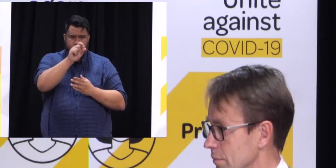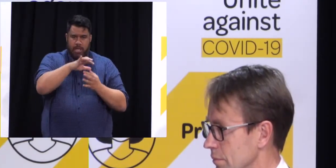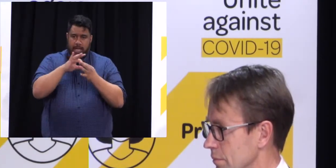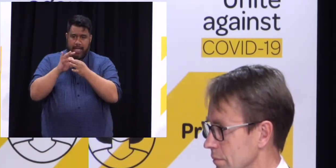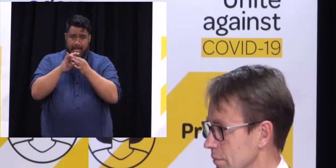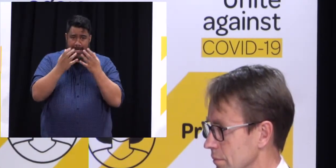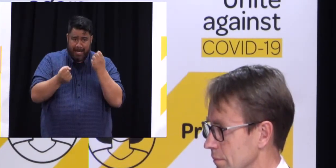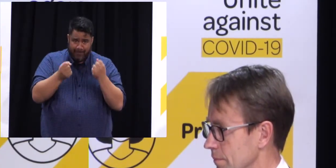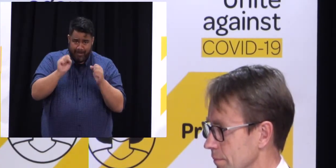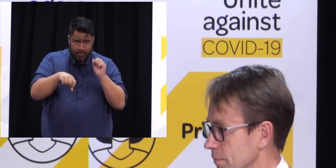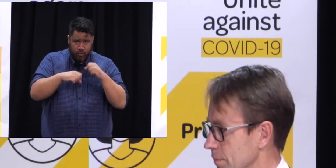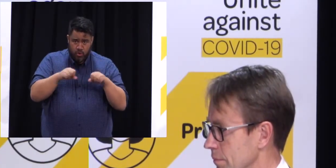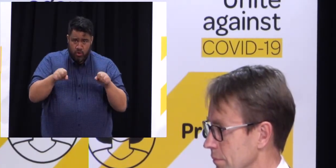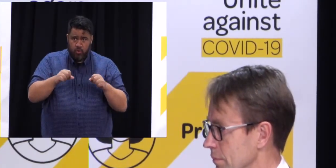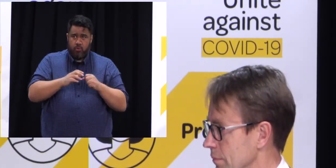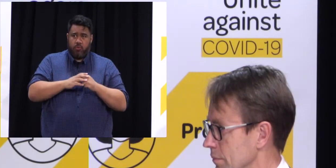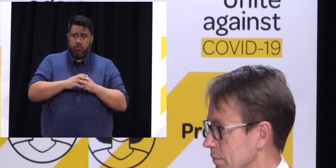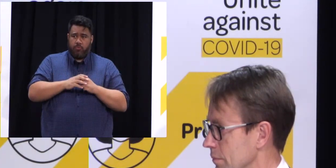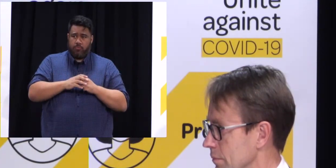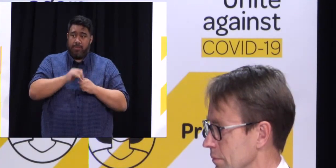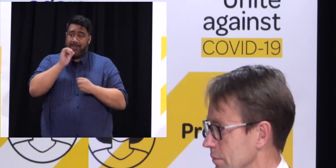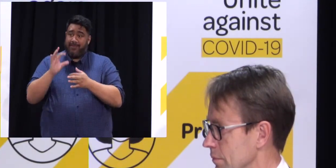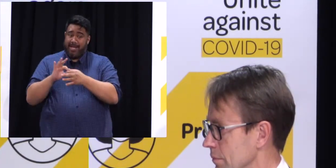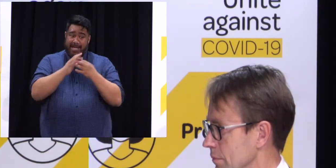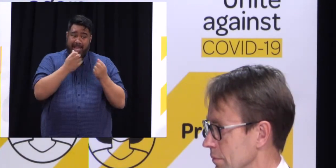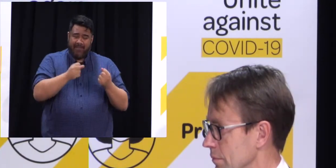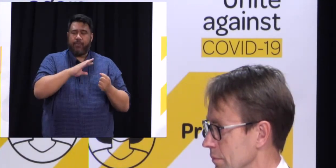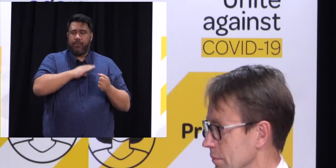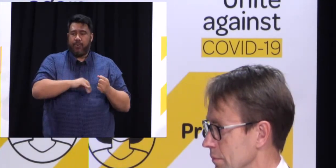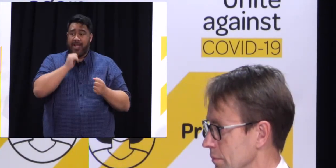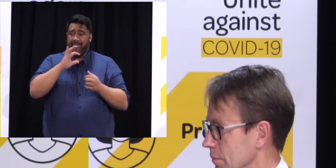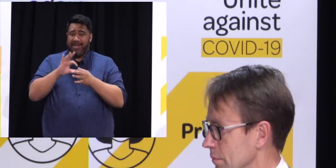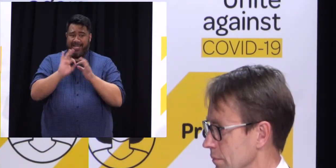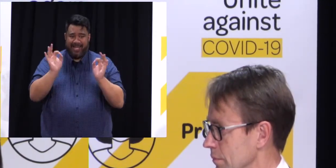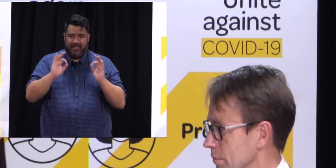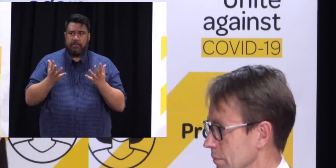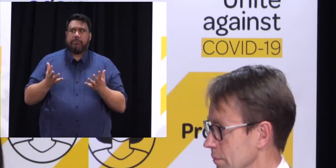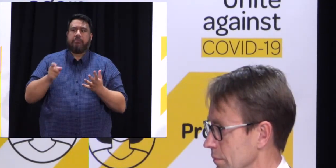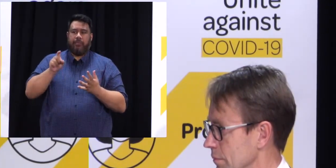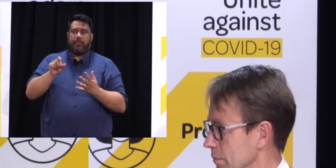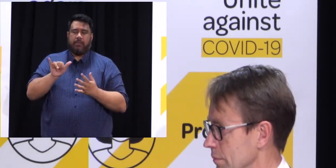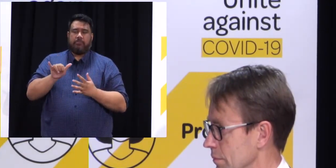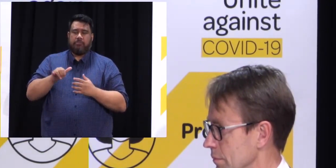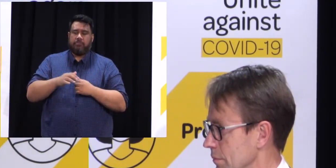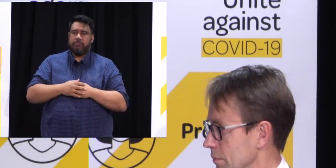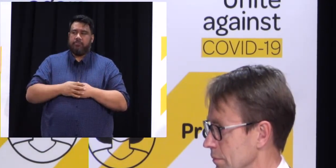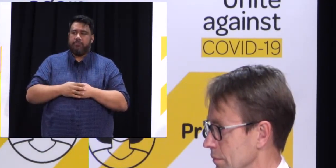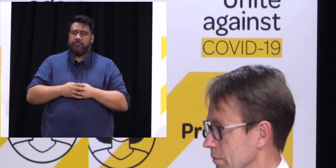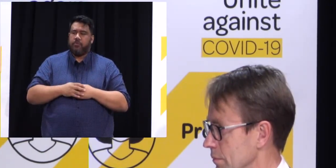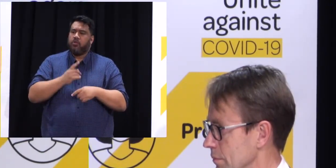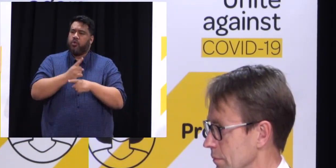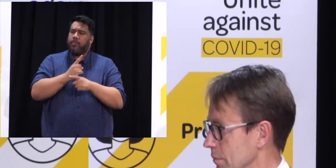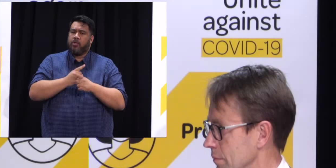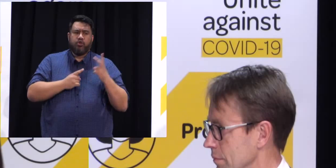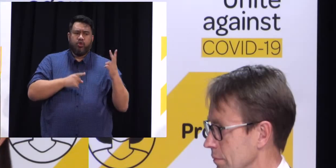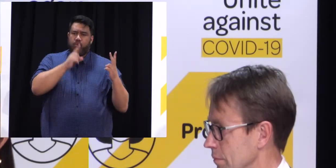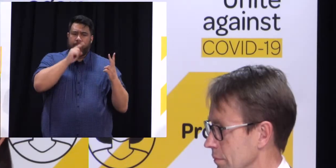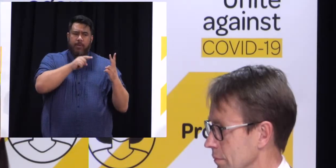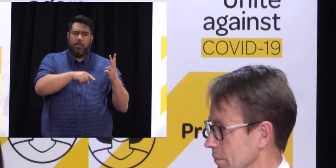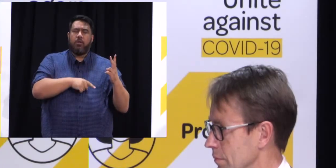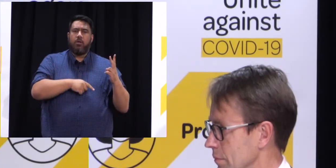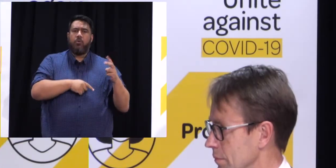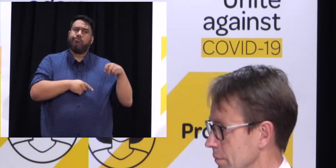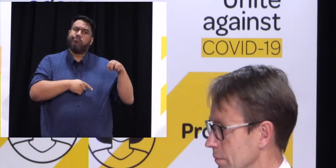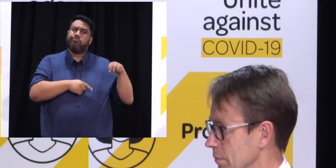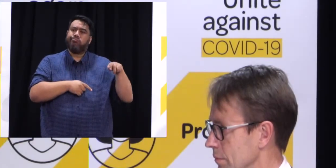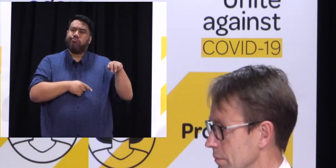extra concerns. On the issue of whether or not we're concerned that there are 2 members of the public who are outside of the atrium